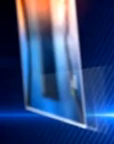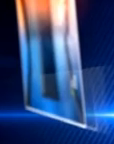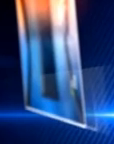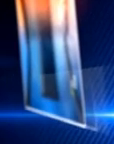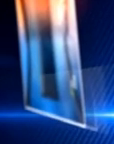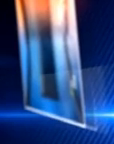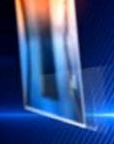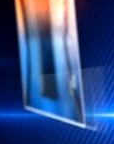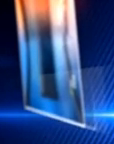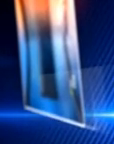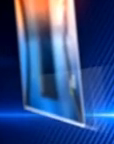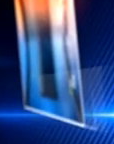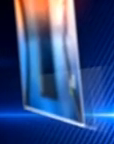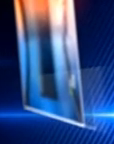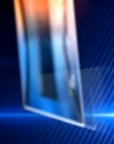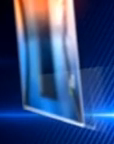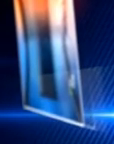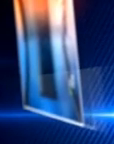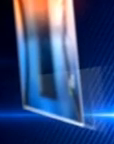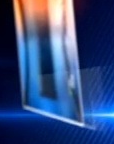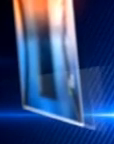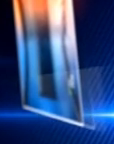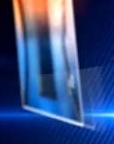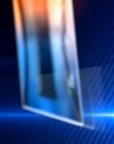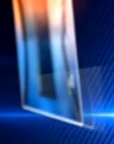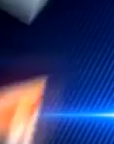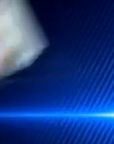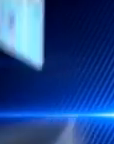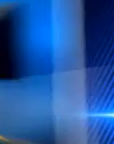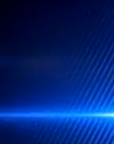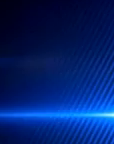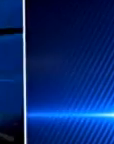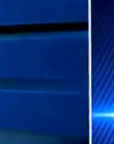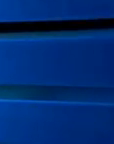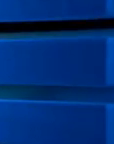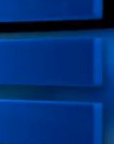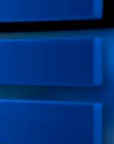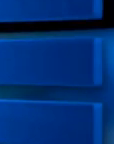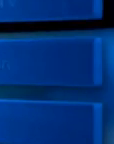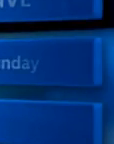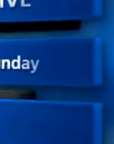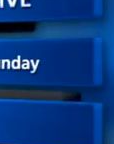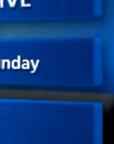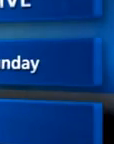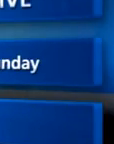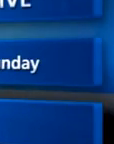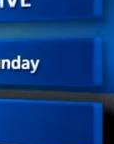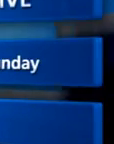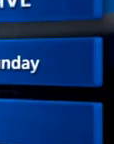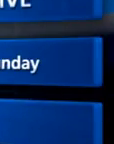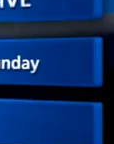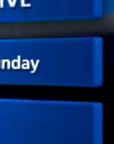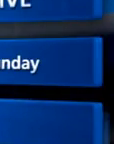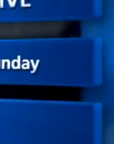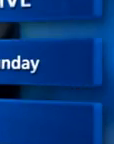tend to the right. No, we just waited for the country to go down. RSA. That's Sports Live, daily at 8:30